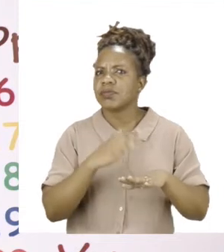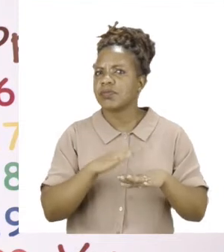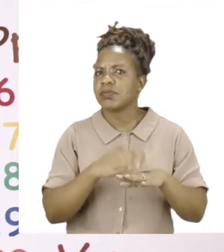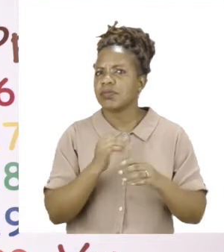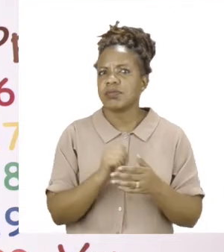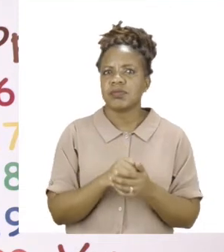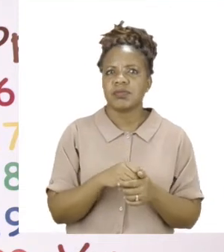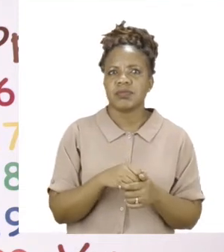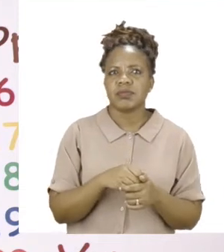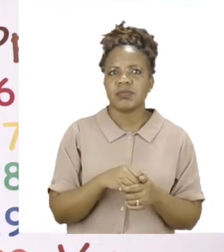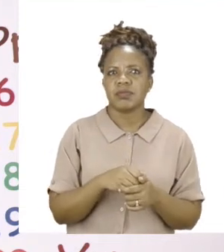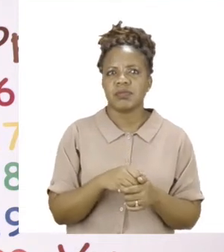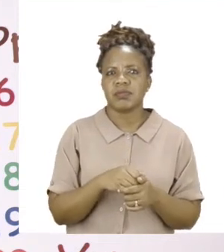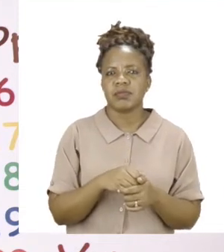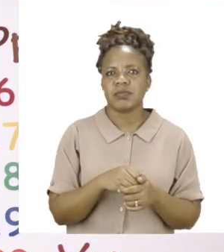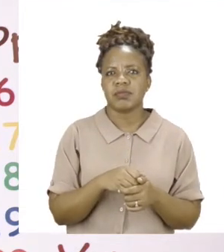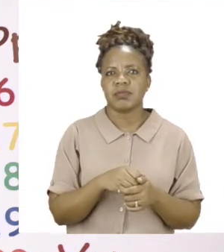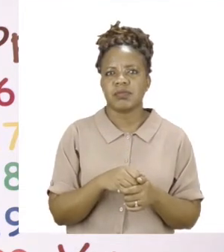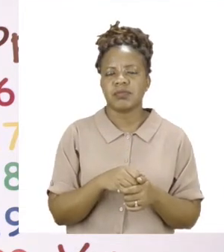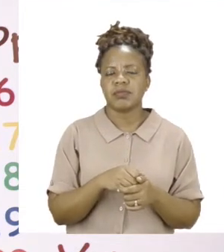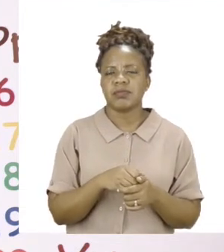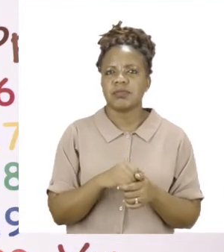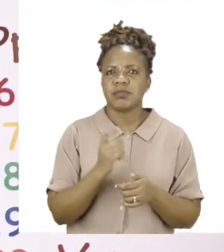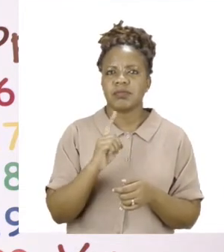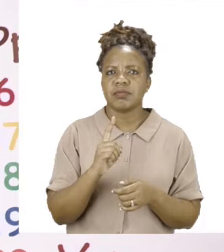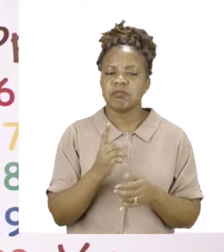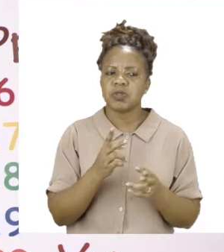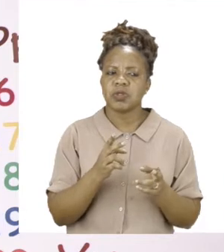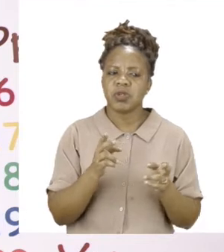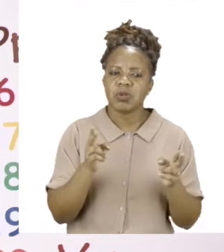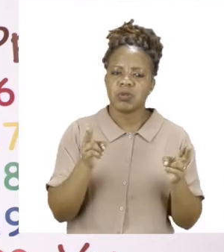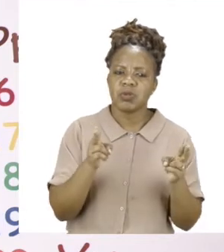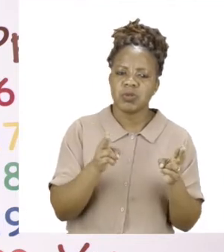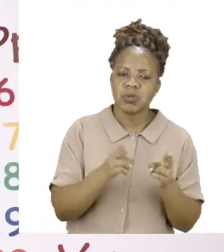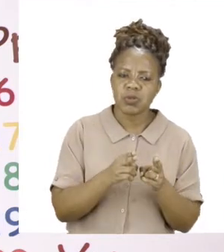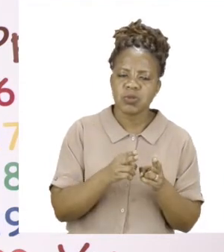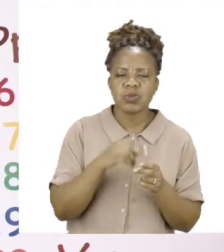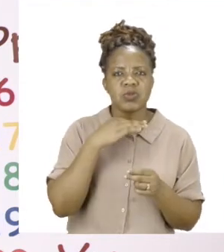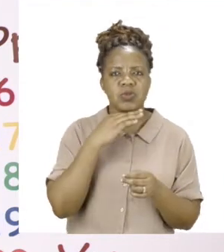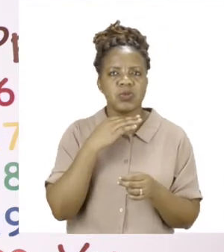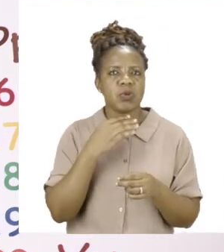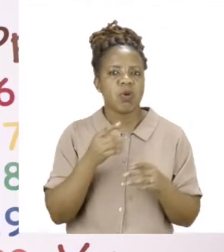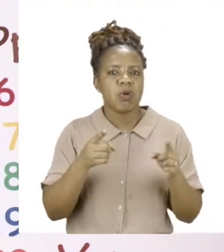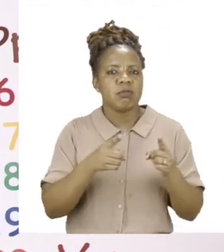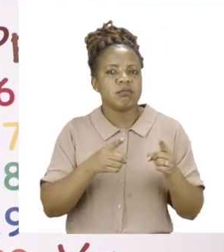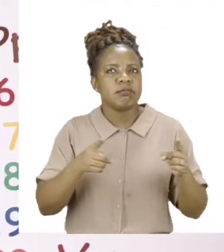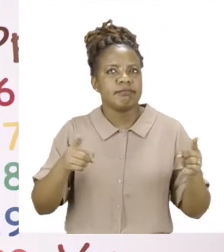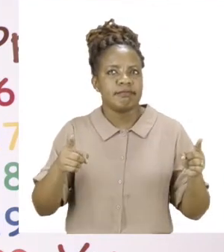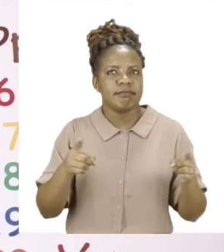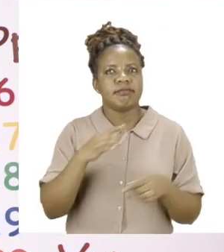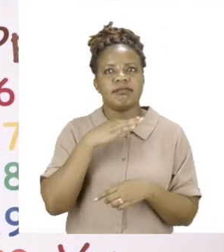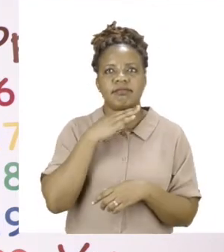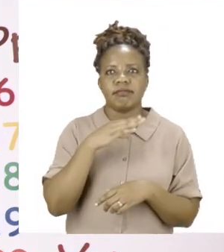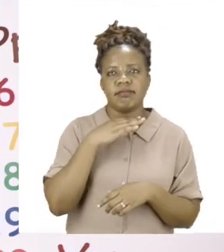word story yet. Was it a short story or a long story? So